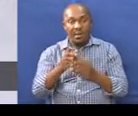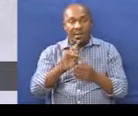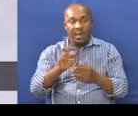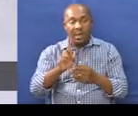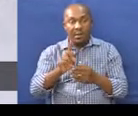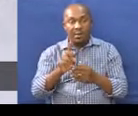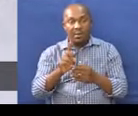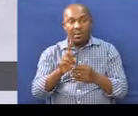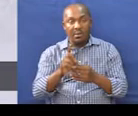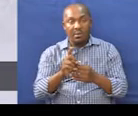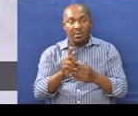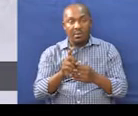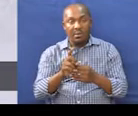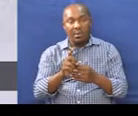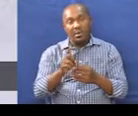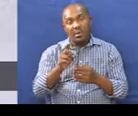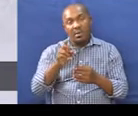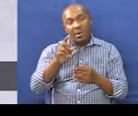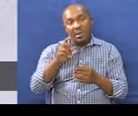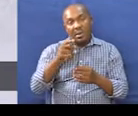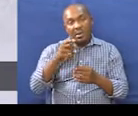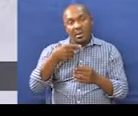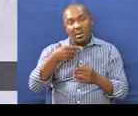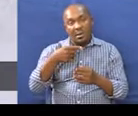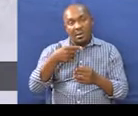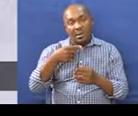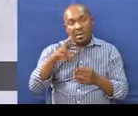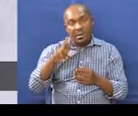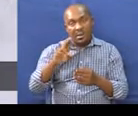red, and finally brick ready.